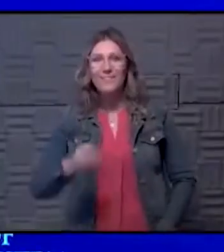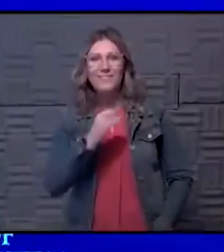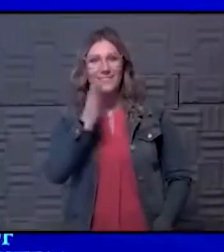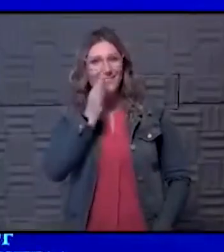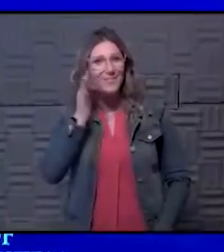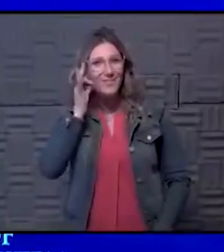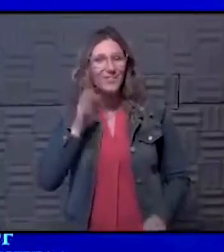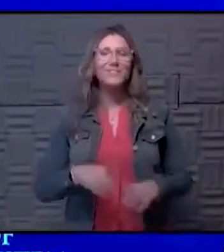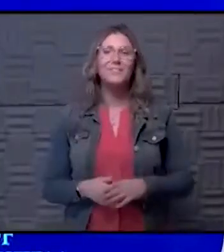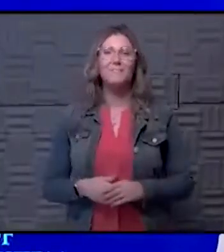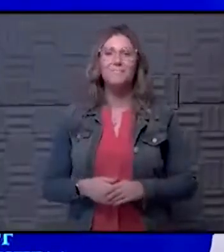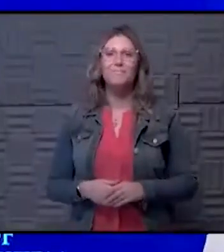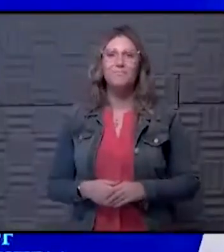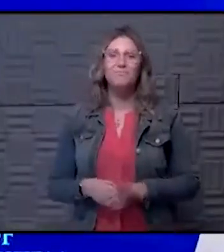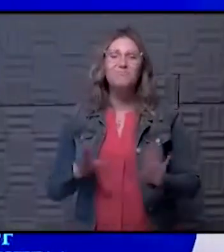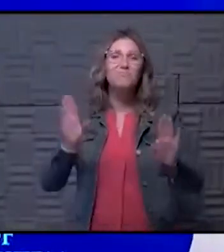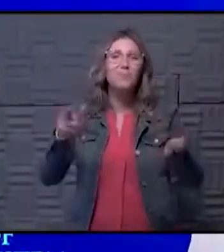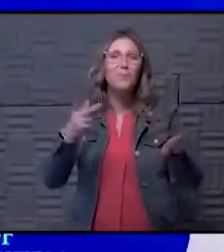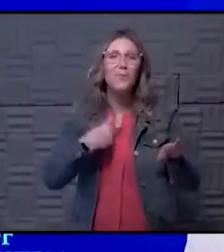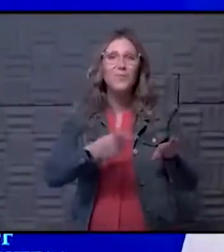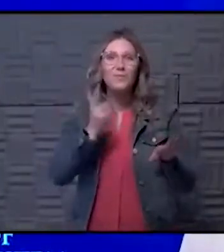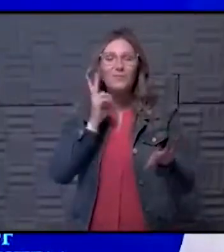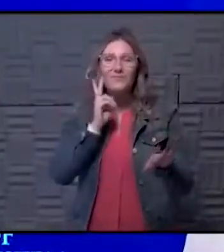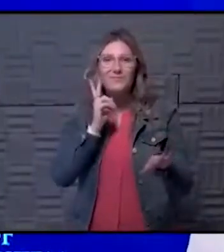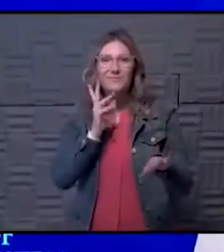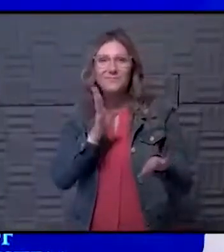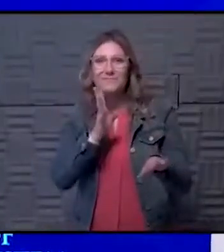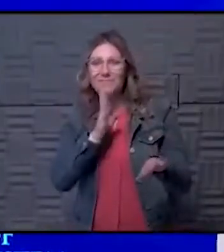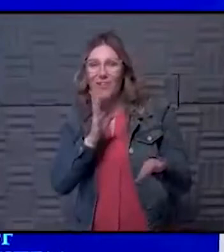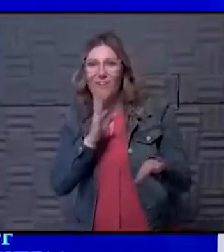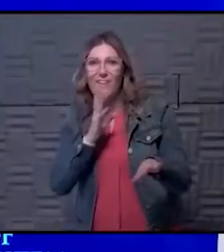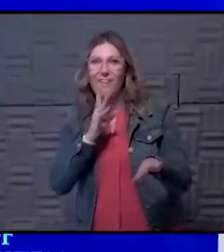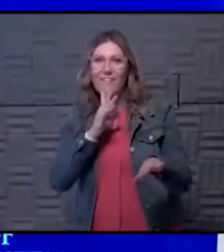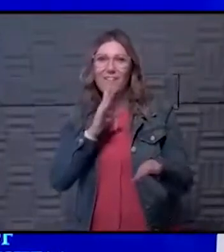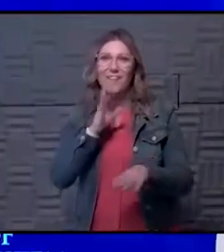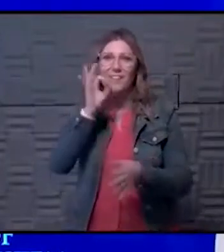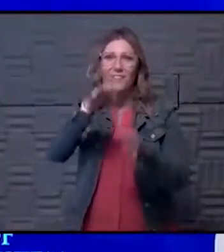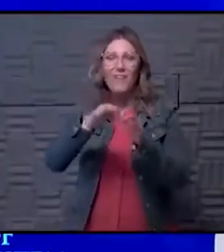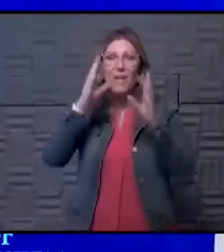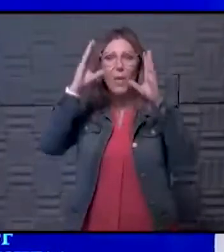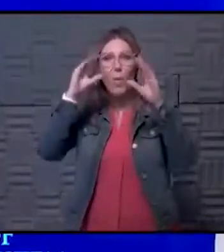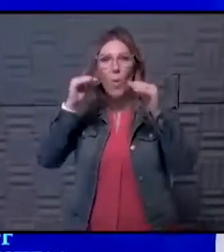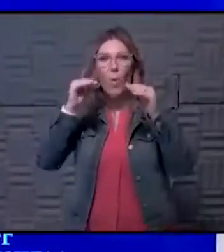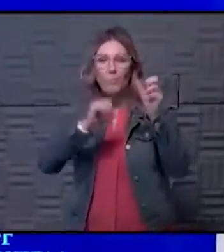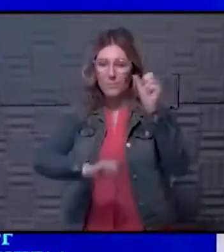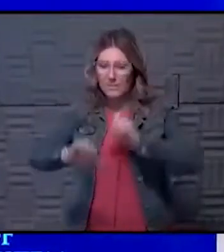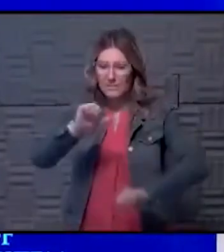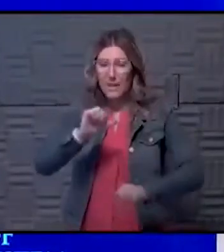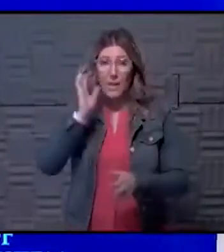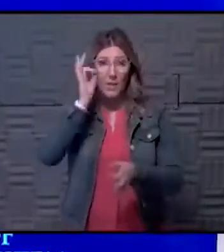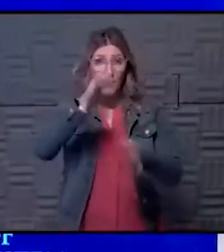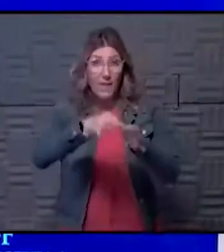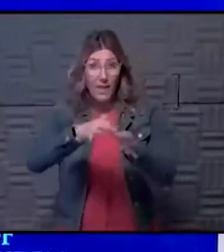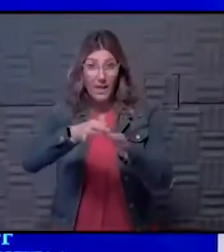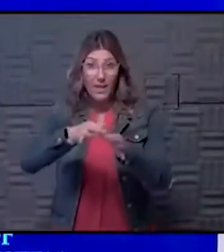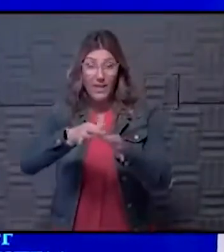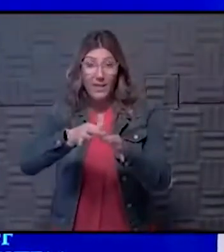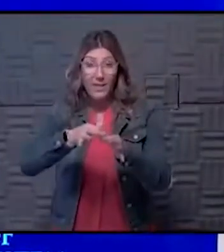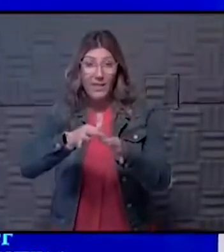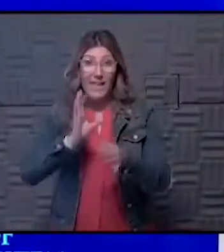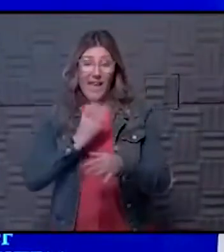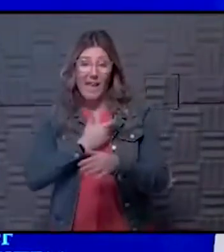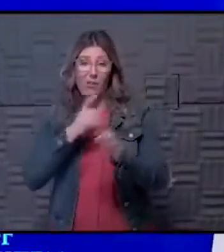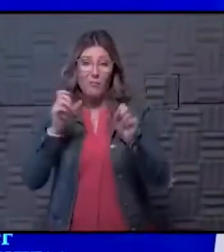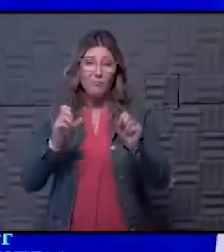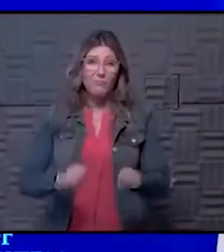Hey, we've talked a lot about on this program faith, hope, and science, and how faith and our